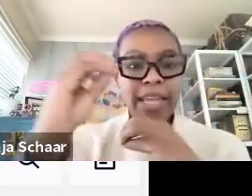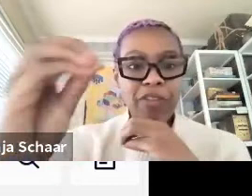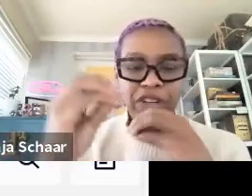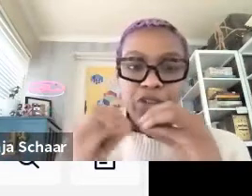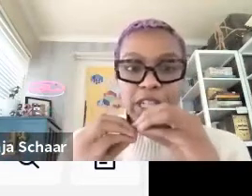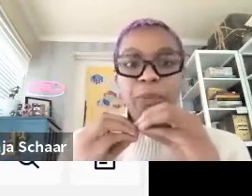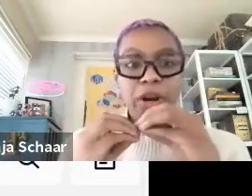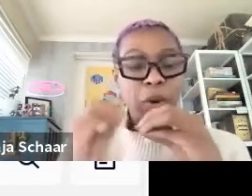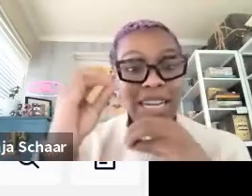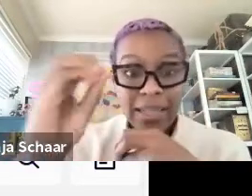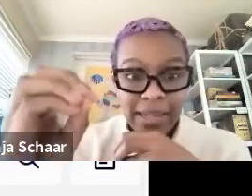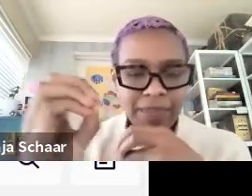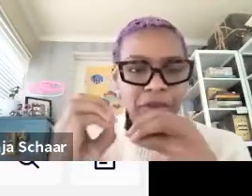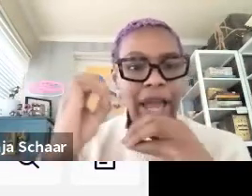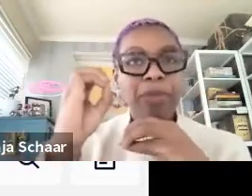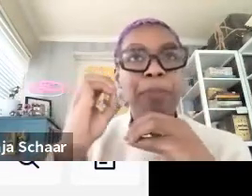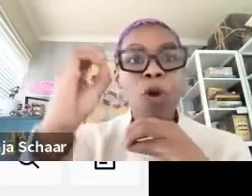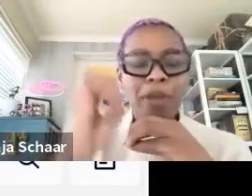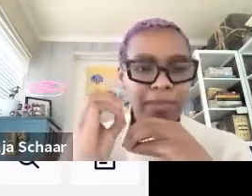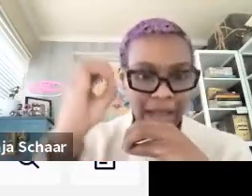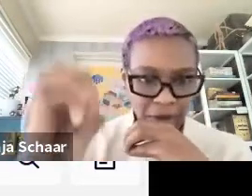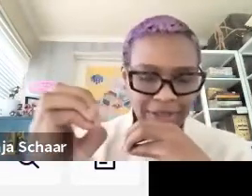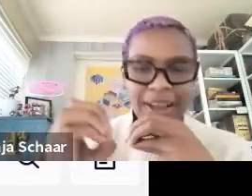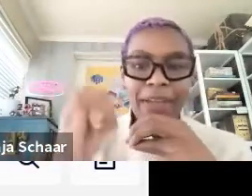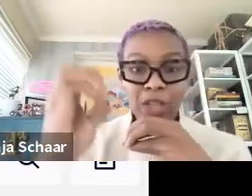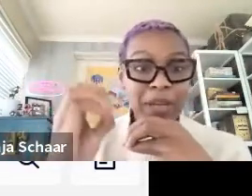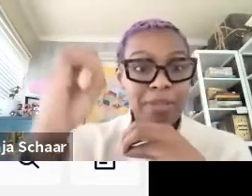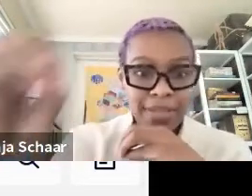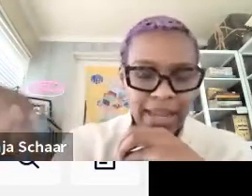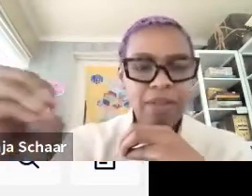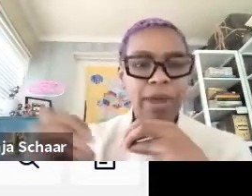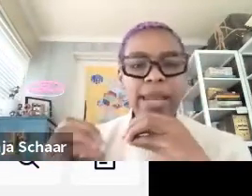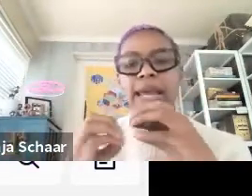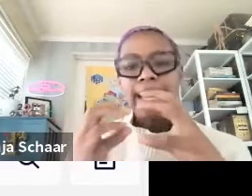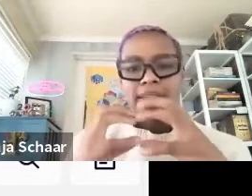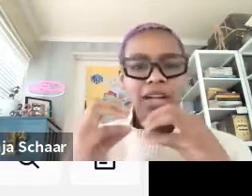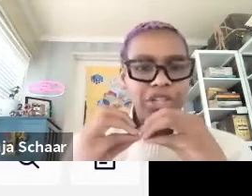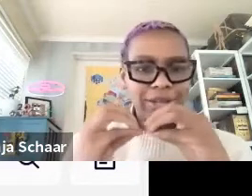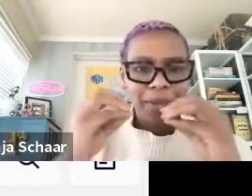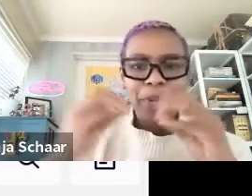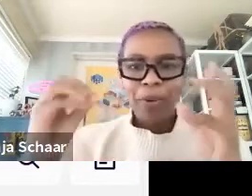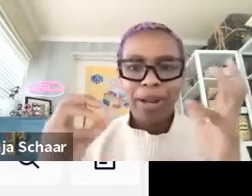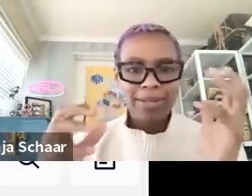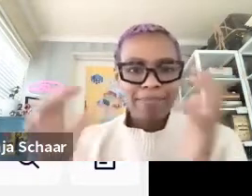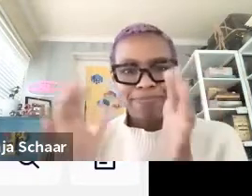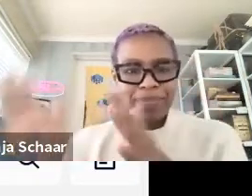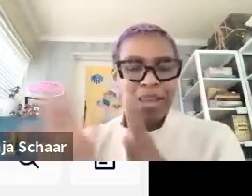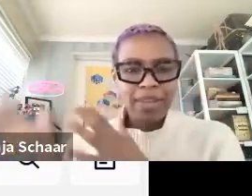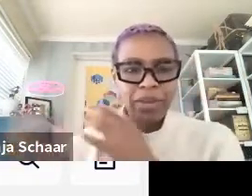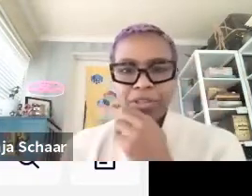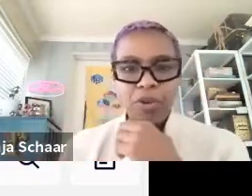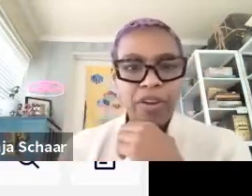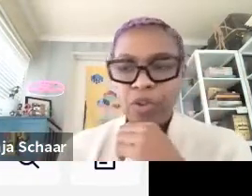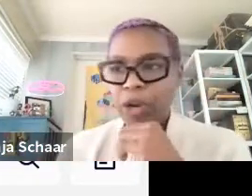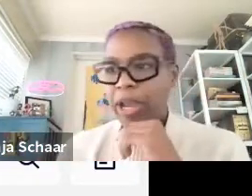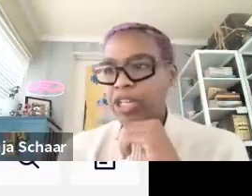the need to transport or need to live. So the boat becomes a house. The house becomes a city, right? It's not just a boat as a thing that you